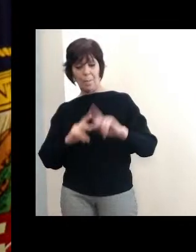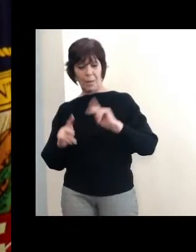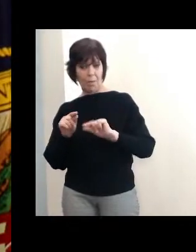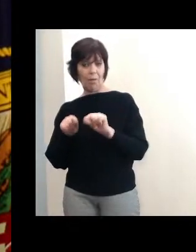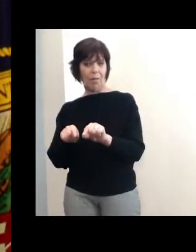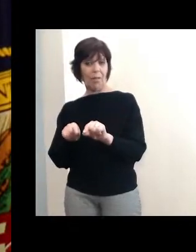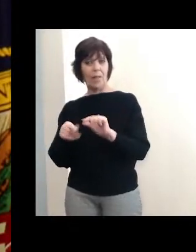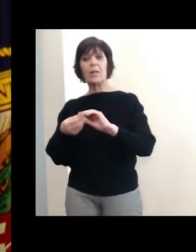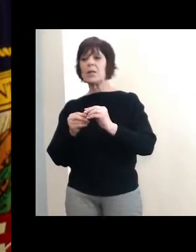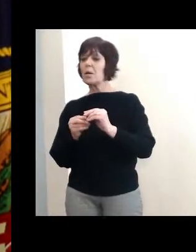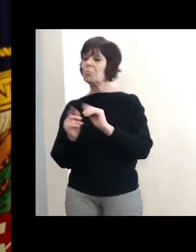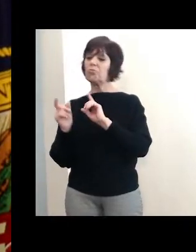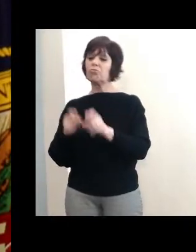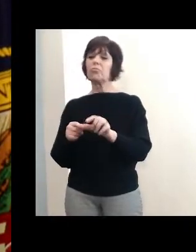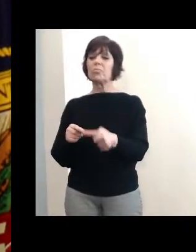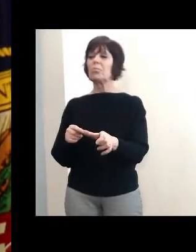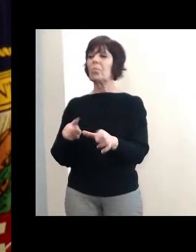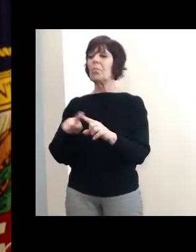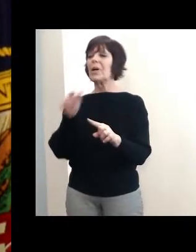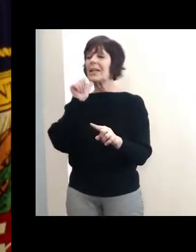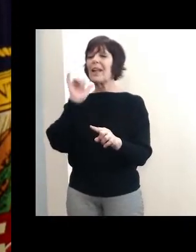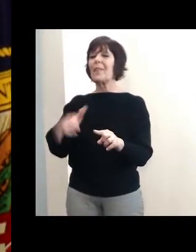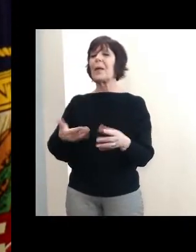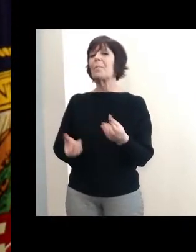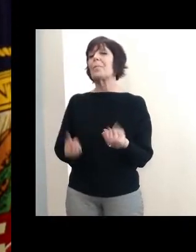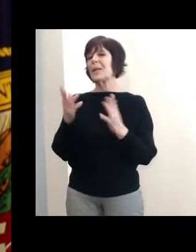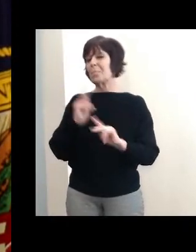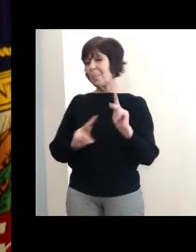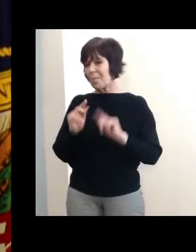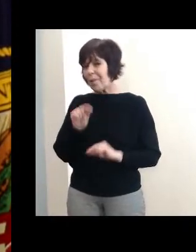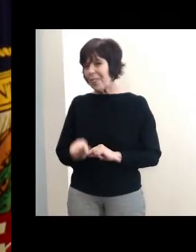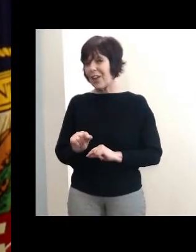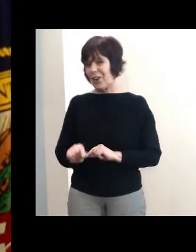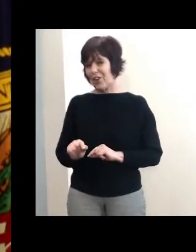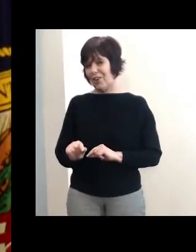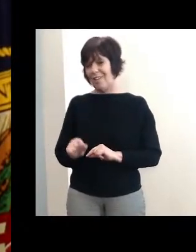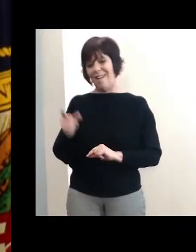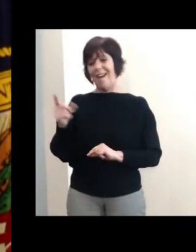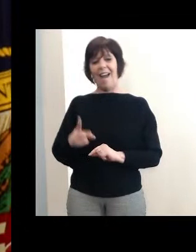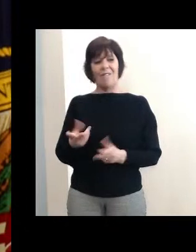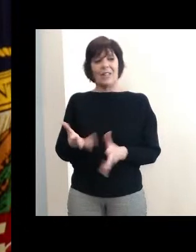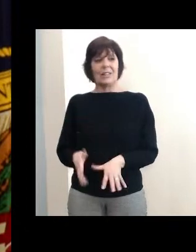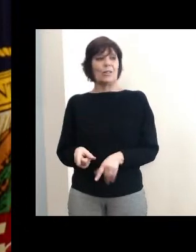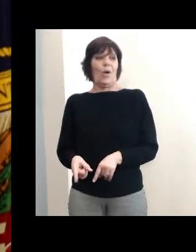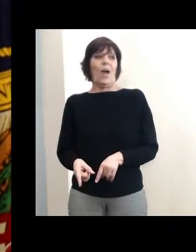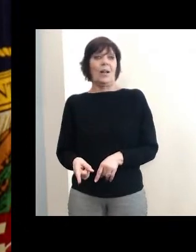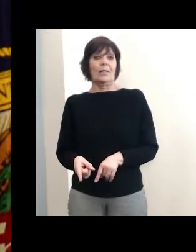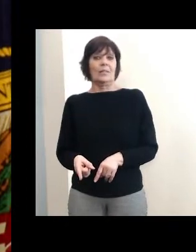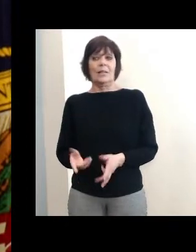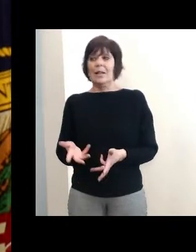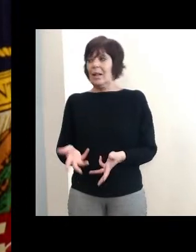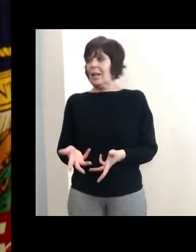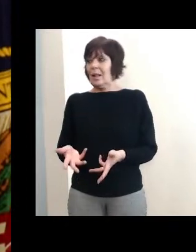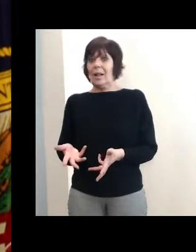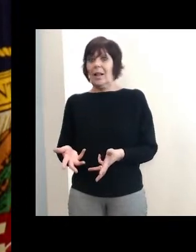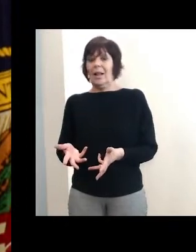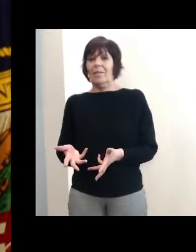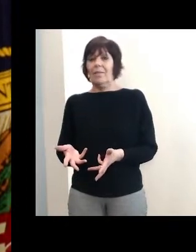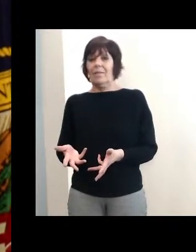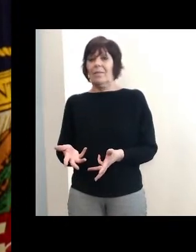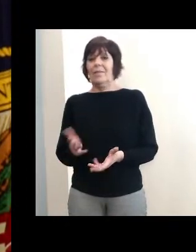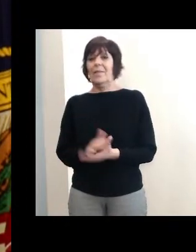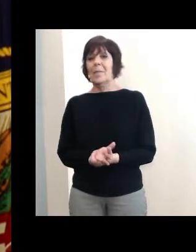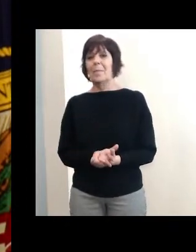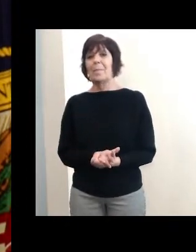they're distributing it based on population, and half of their population doesn't want to get vaccinated, then there's still a lot of vaccine